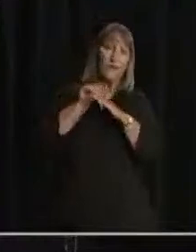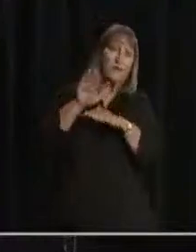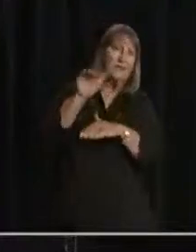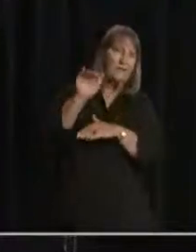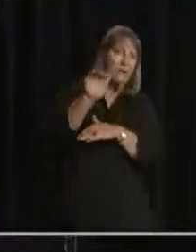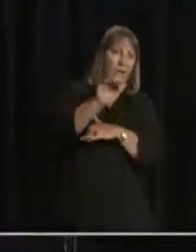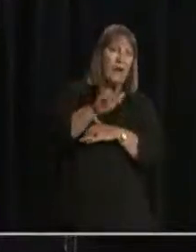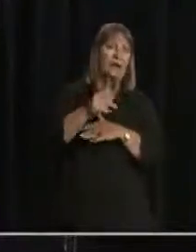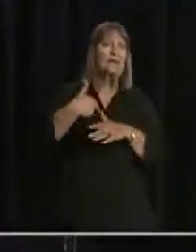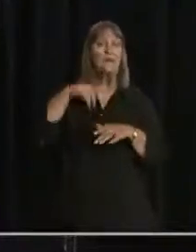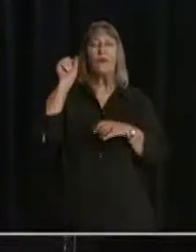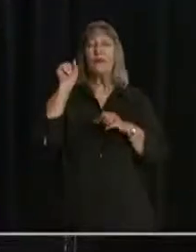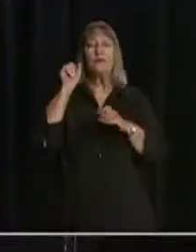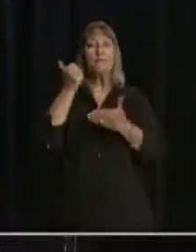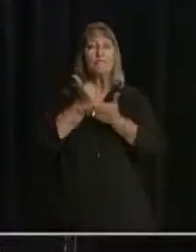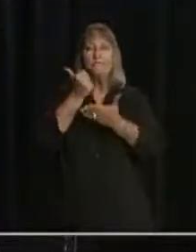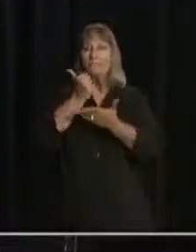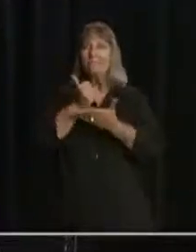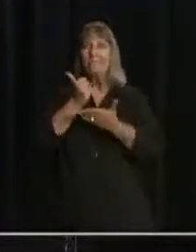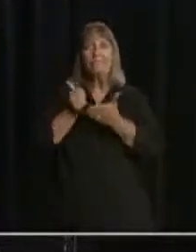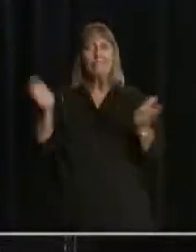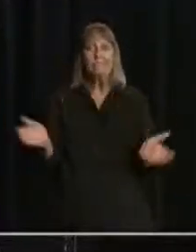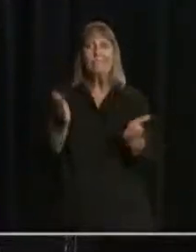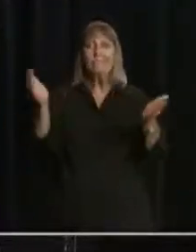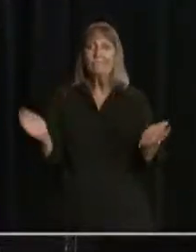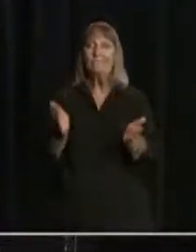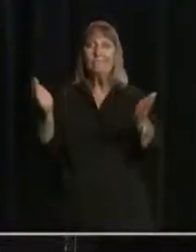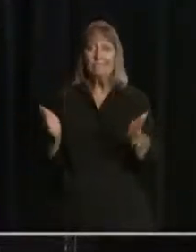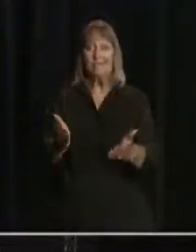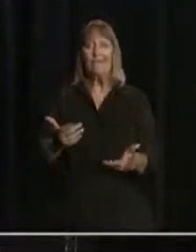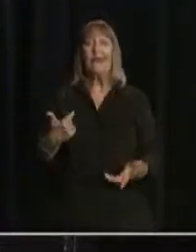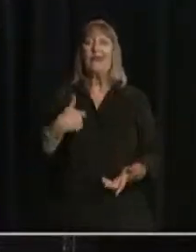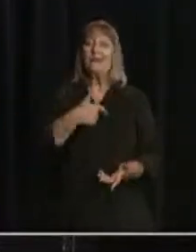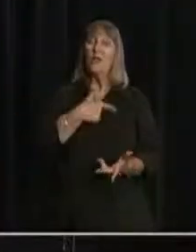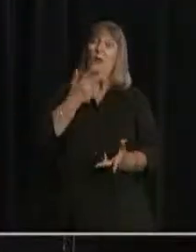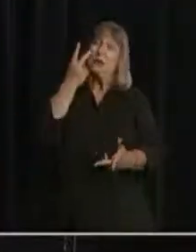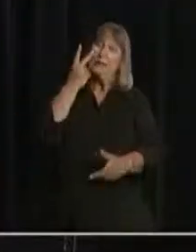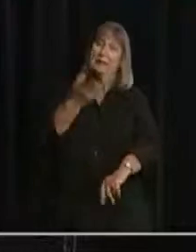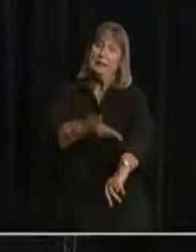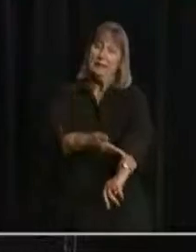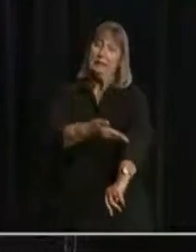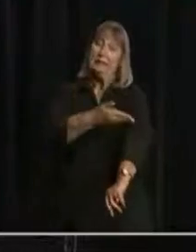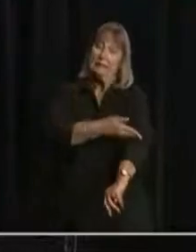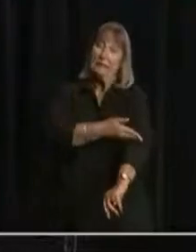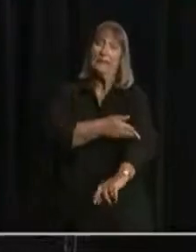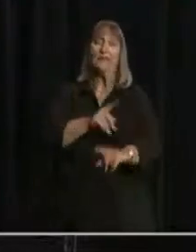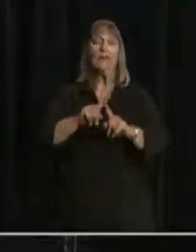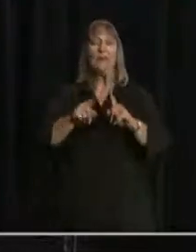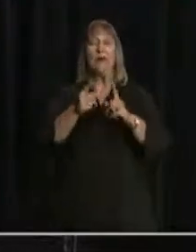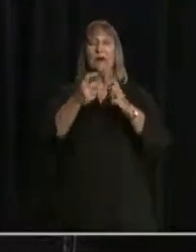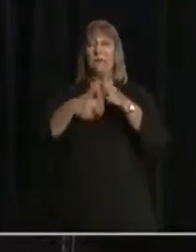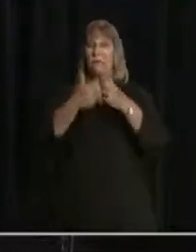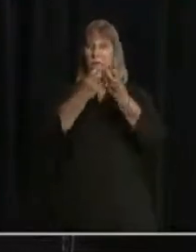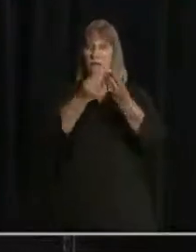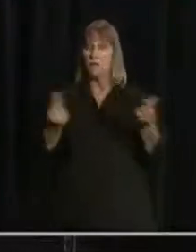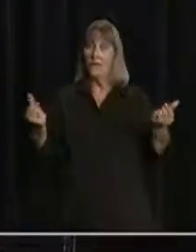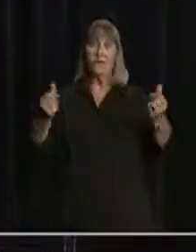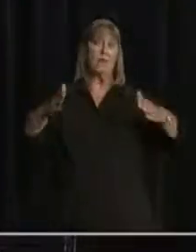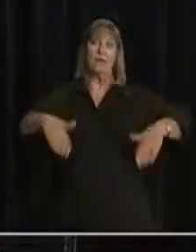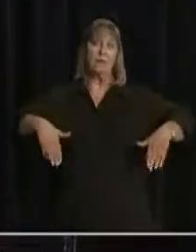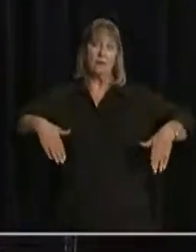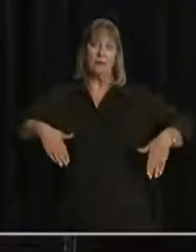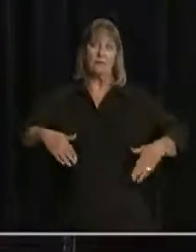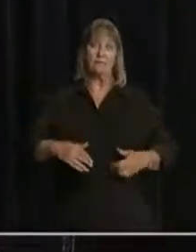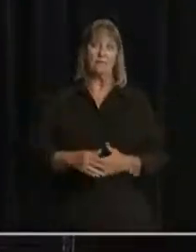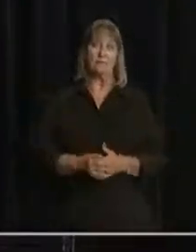throwing everything at this. So we're pleased to see the progress. We're not out of the woods by any stretch of the imagination, which is why we're making sure